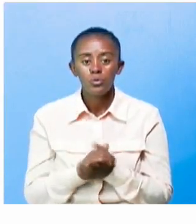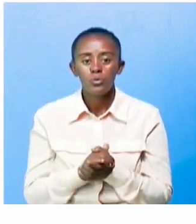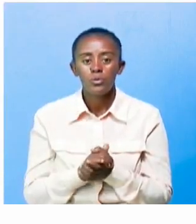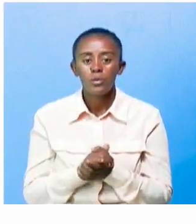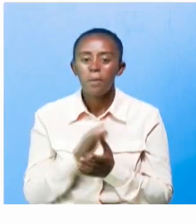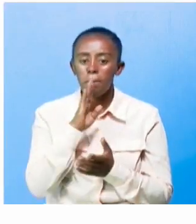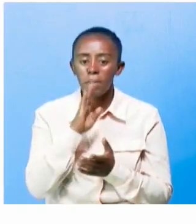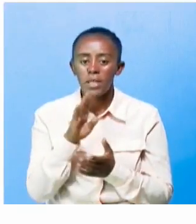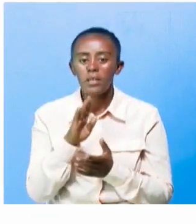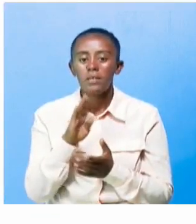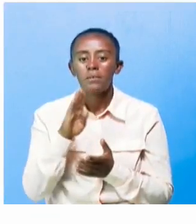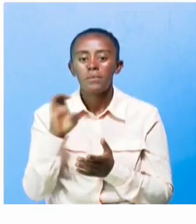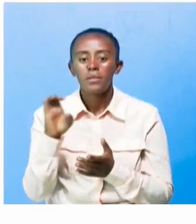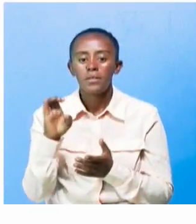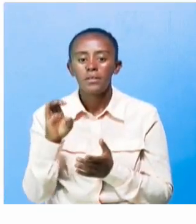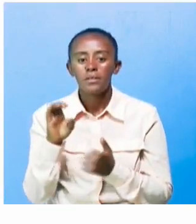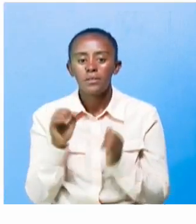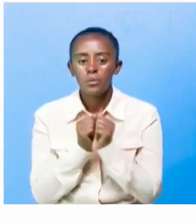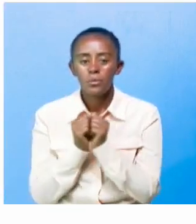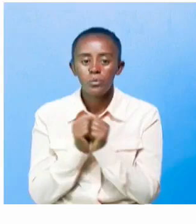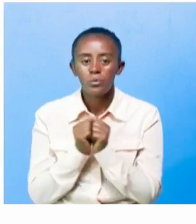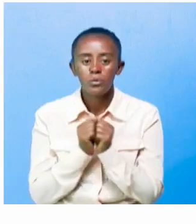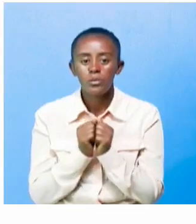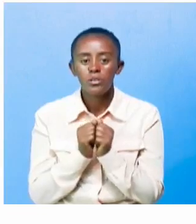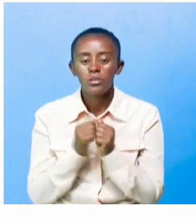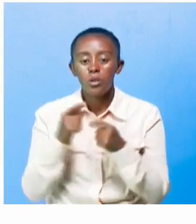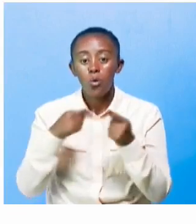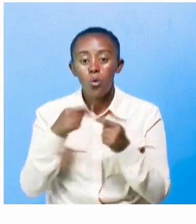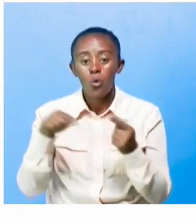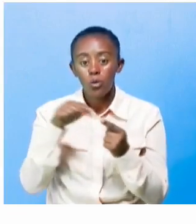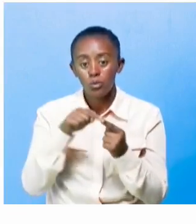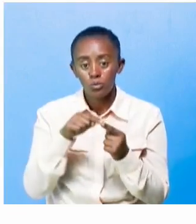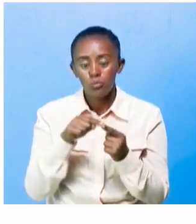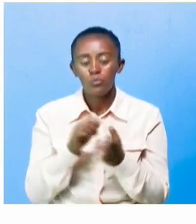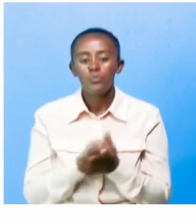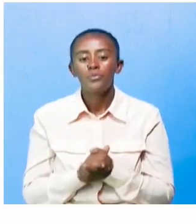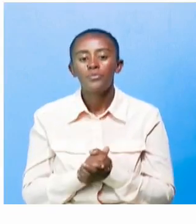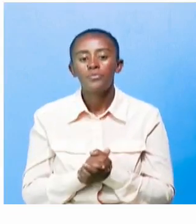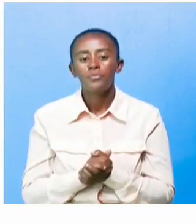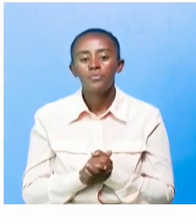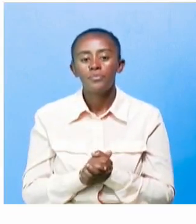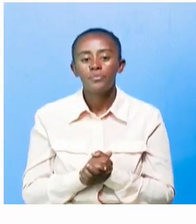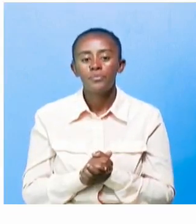to be with going to.